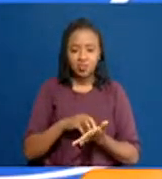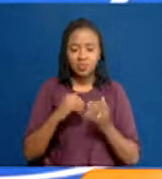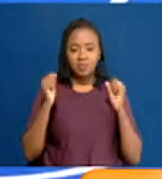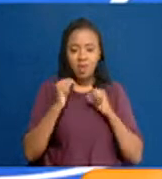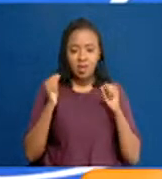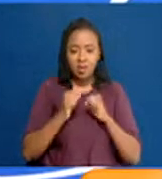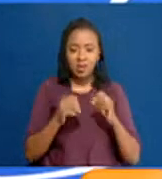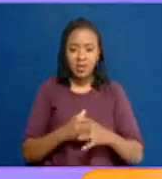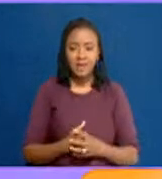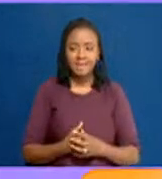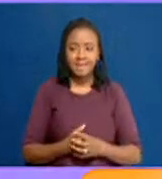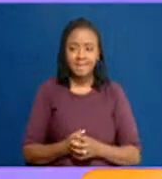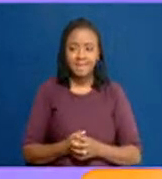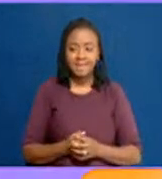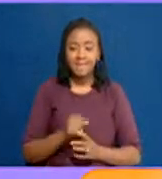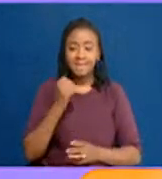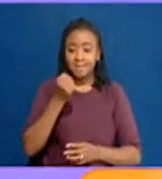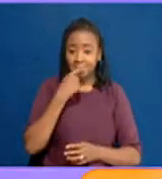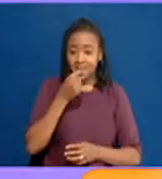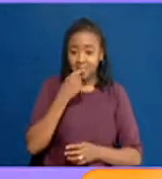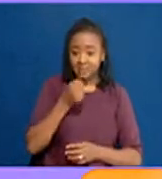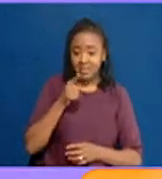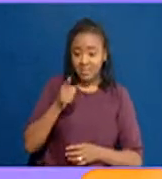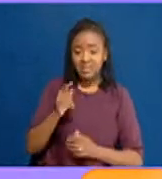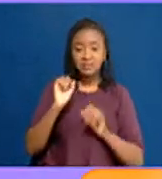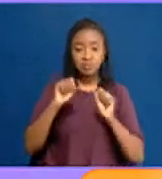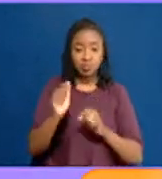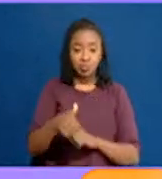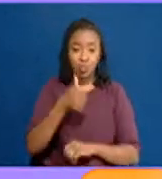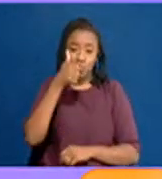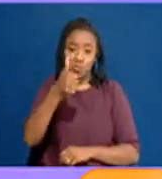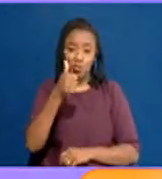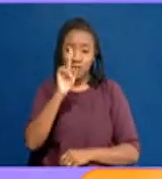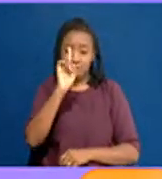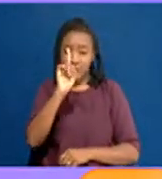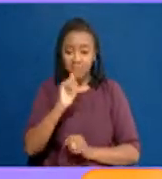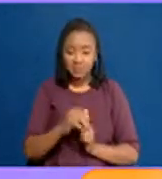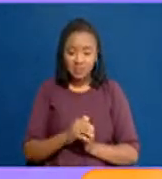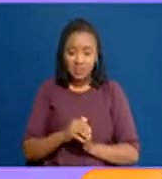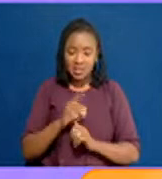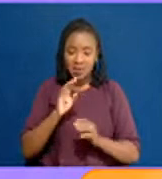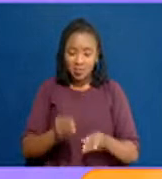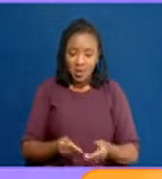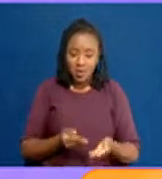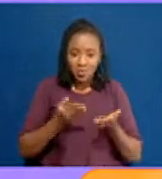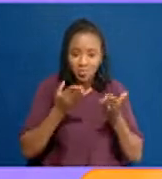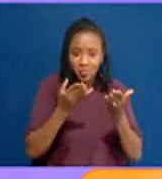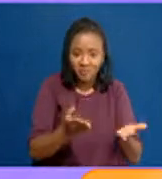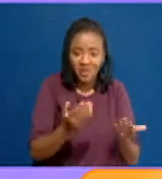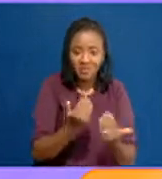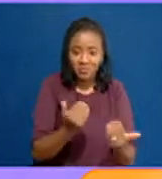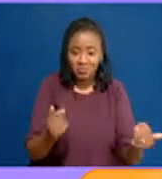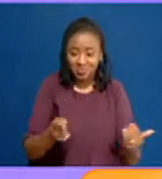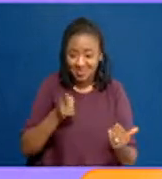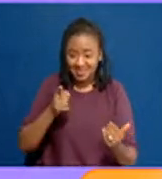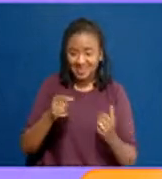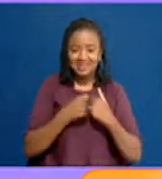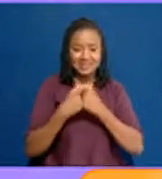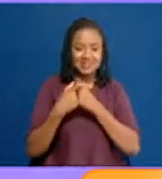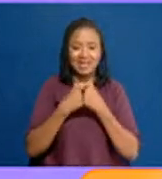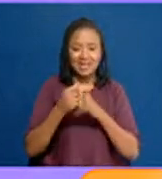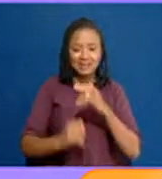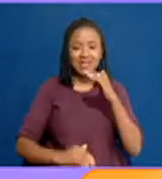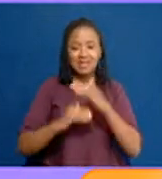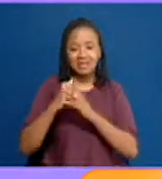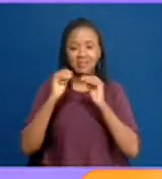second-generation drug. A medicine can be very good, but the last point of actually getting the patient can be the limiting thing. Those are the things we are trying to